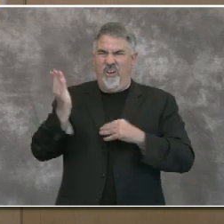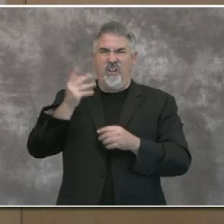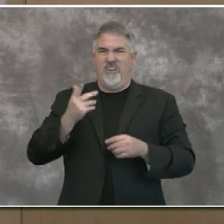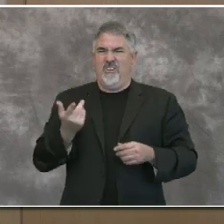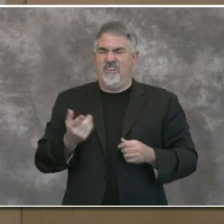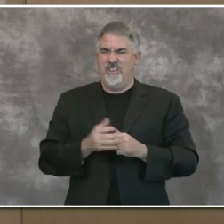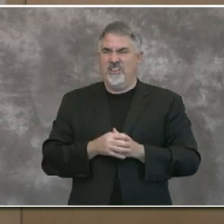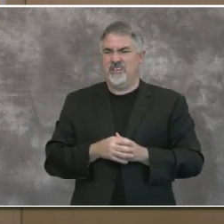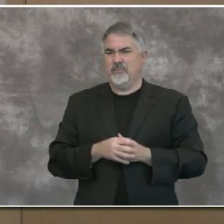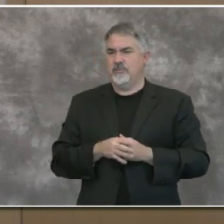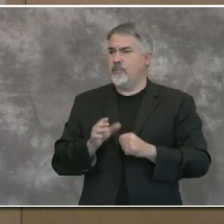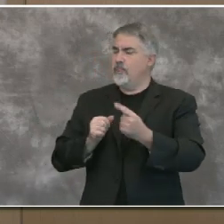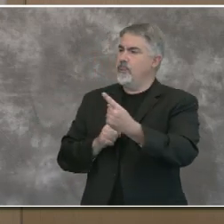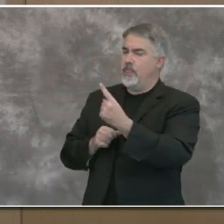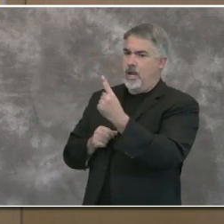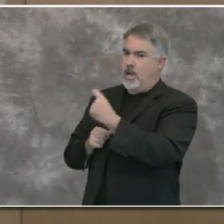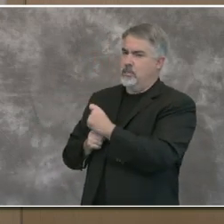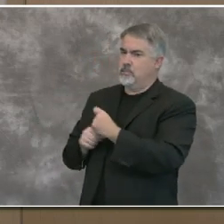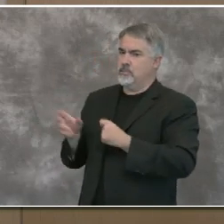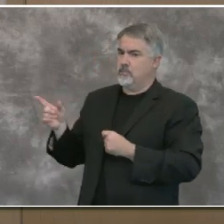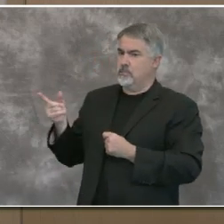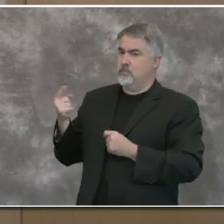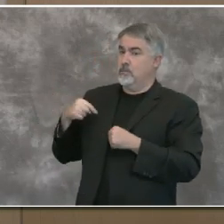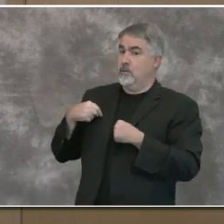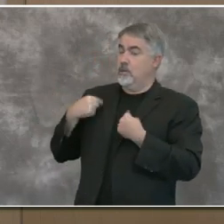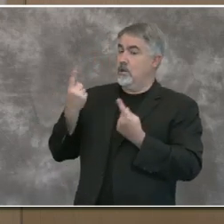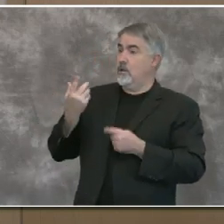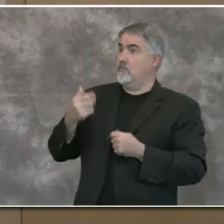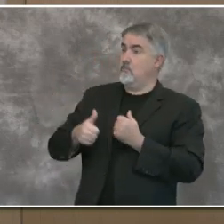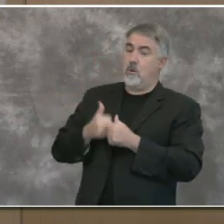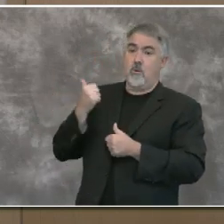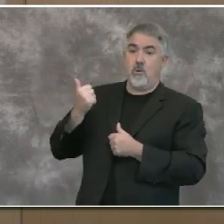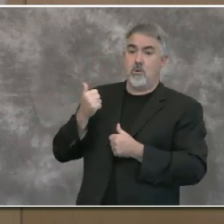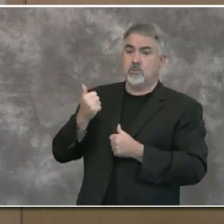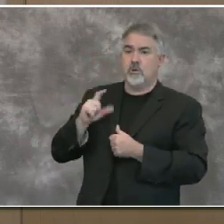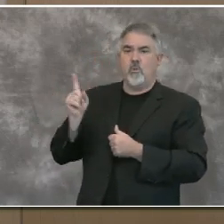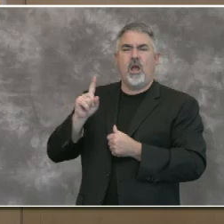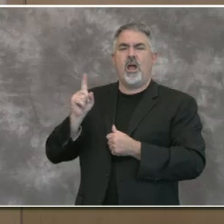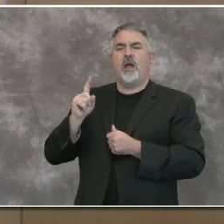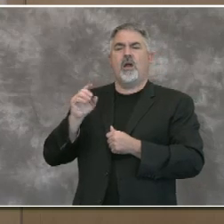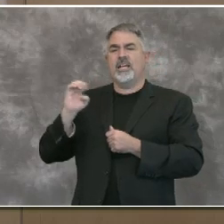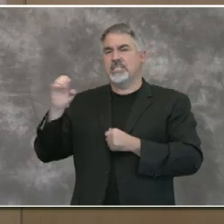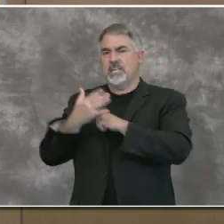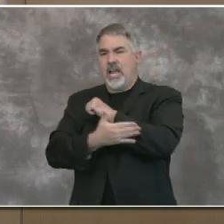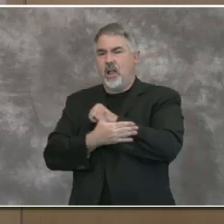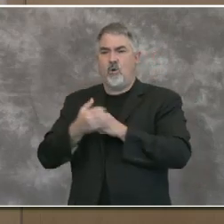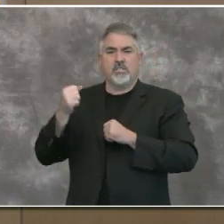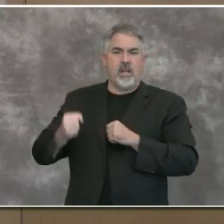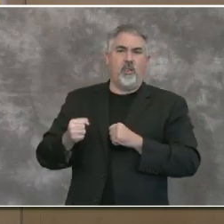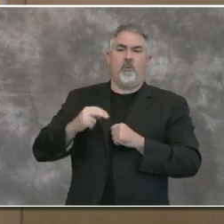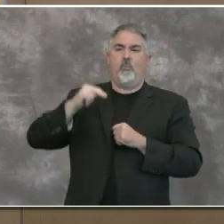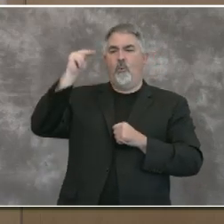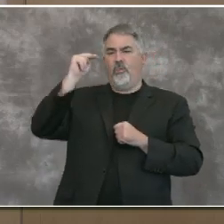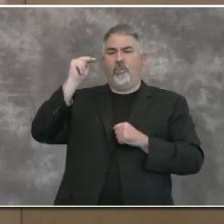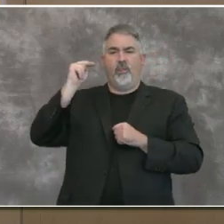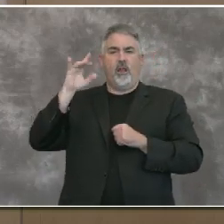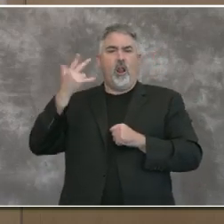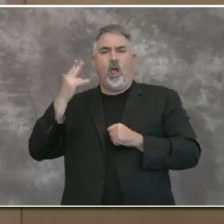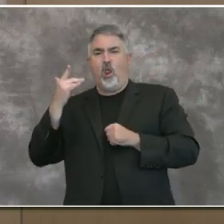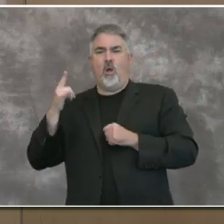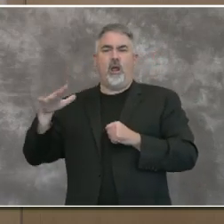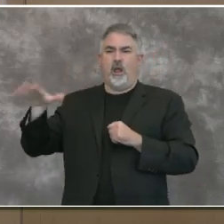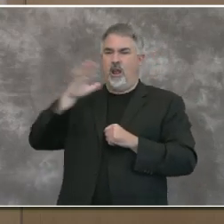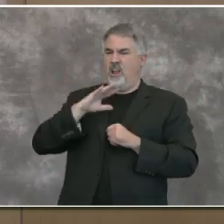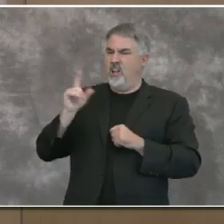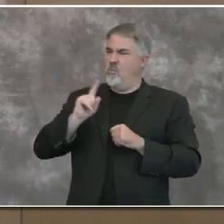where the volume is falling heaviest in the county. Is it East County, South County, North County, out in La Jolla? Is there any pattern